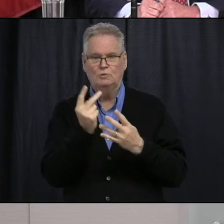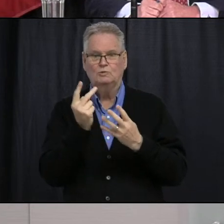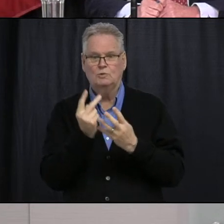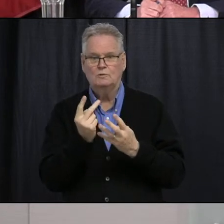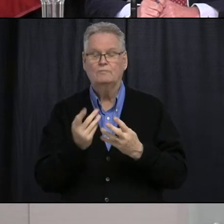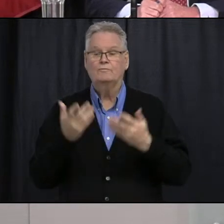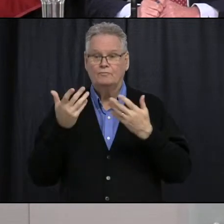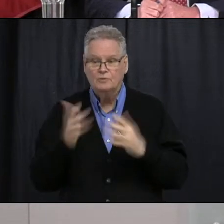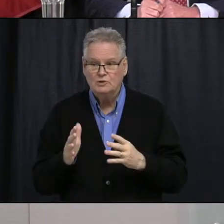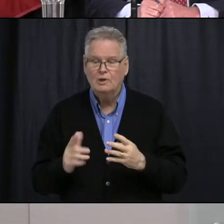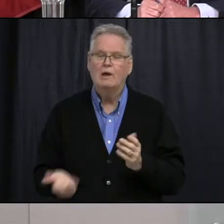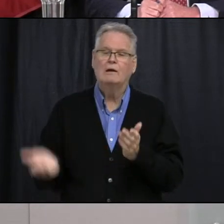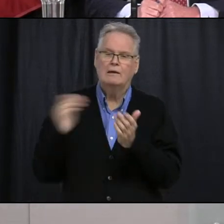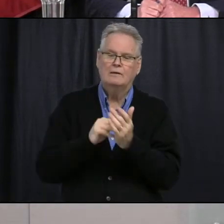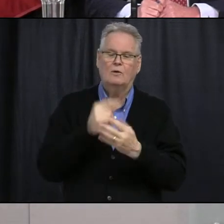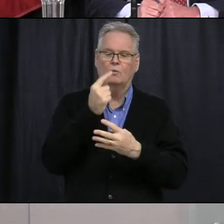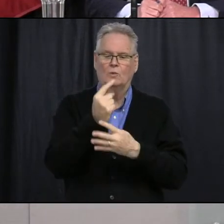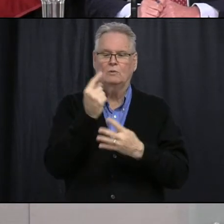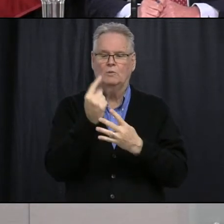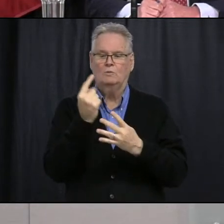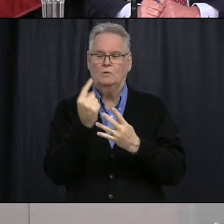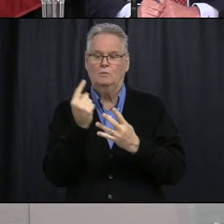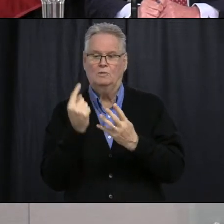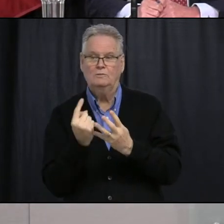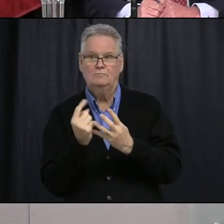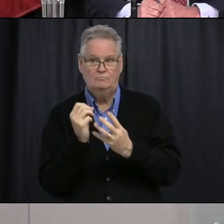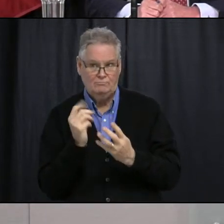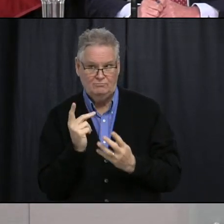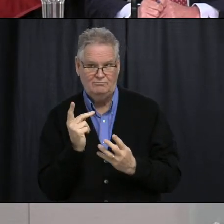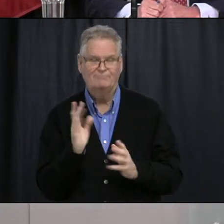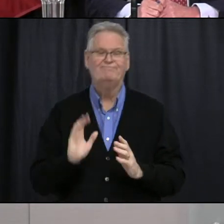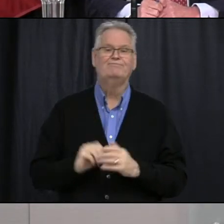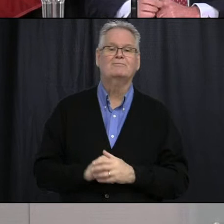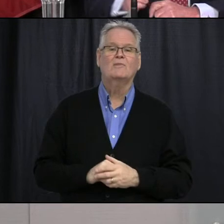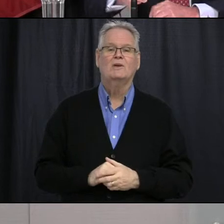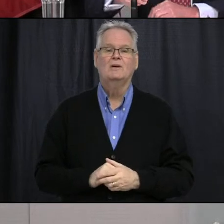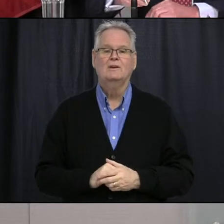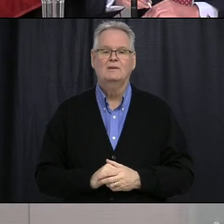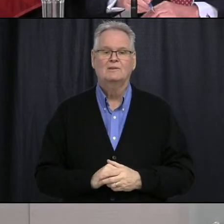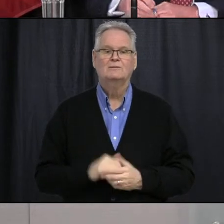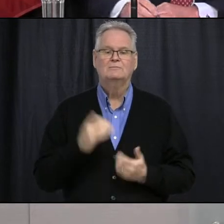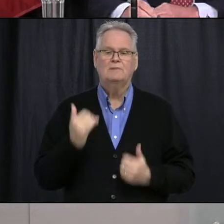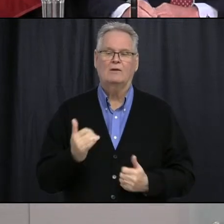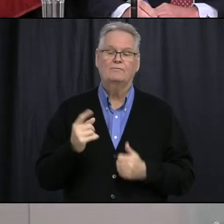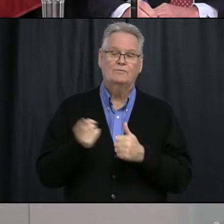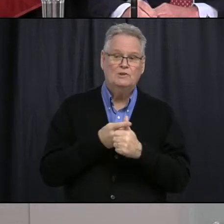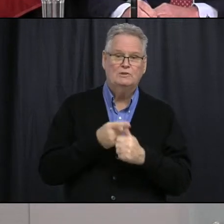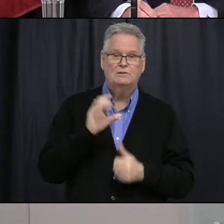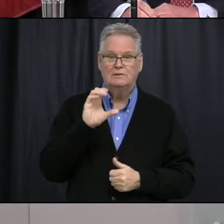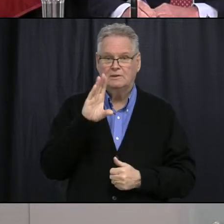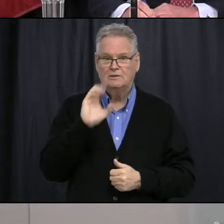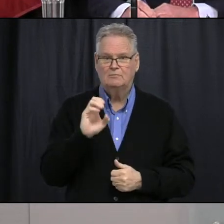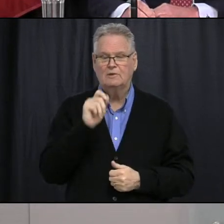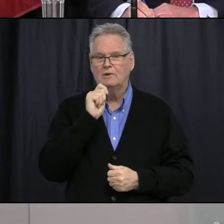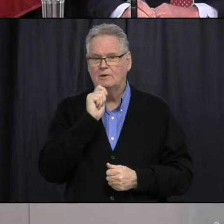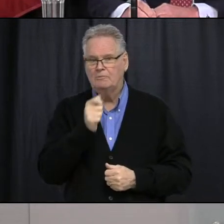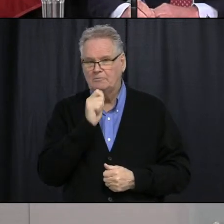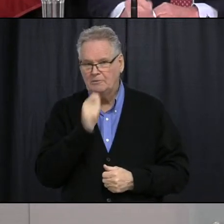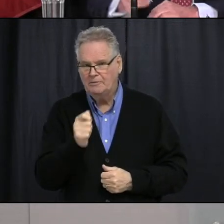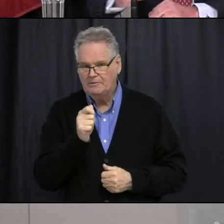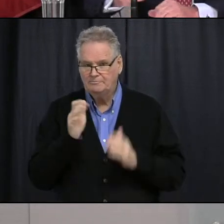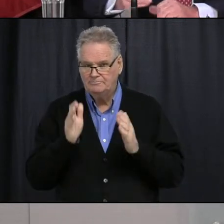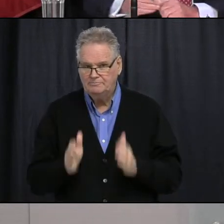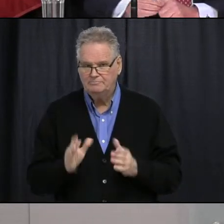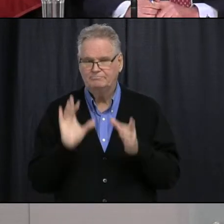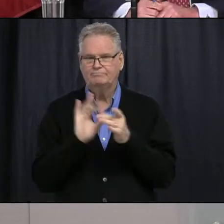opportunity to ask 1 final question. Our first questions are from Peter Cowan with CBC. Please go ahead. The last time we did the